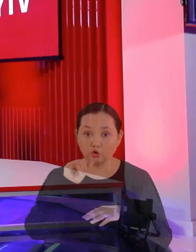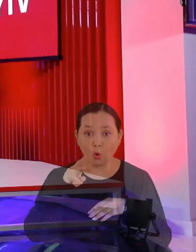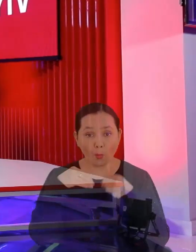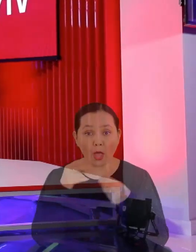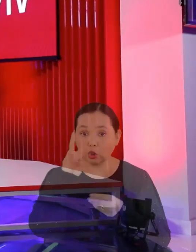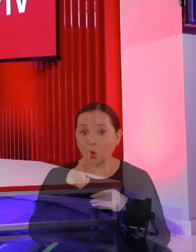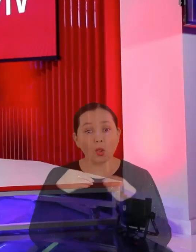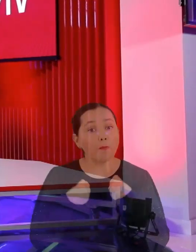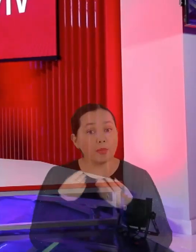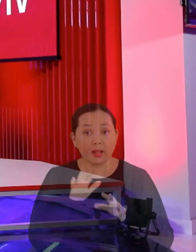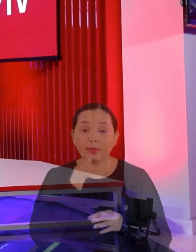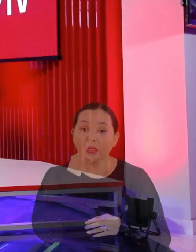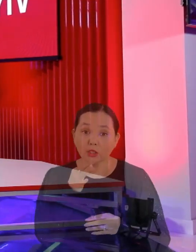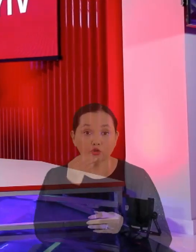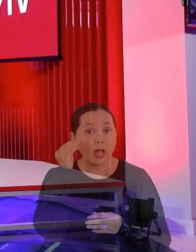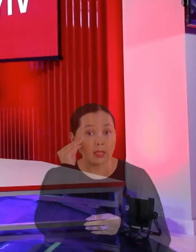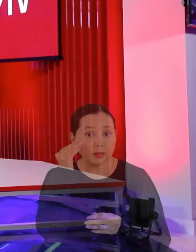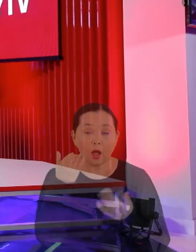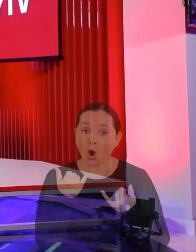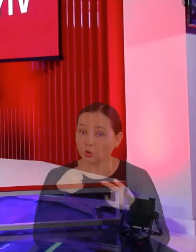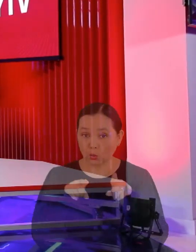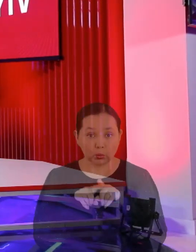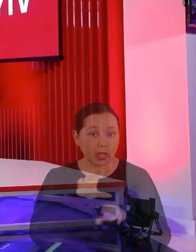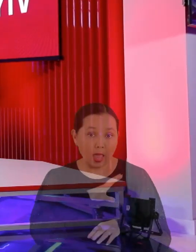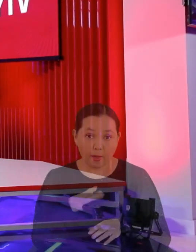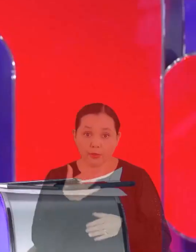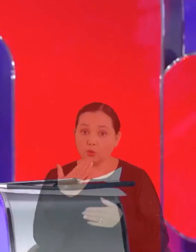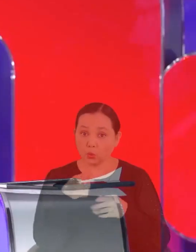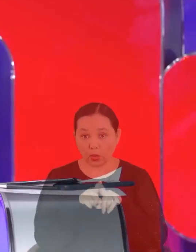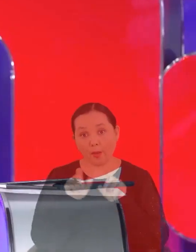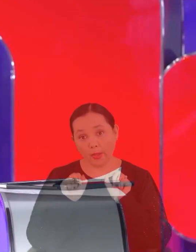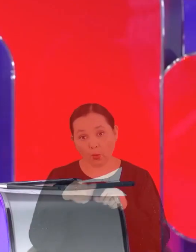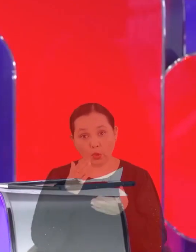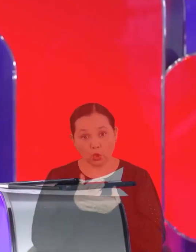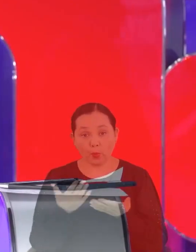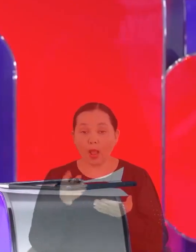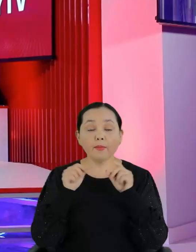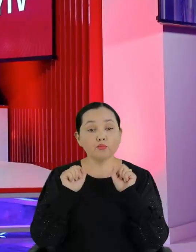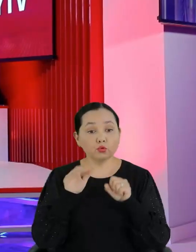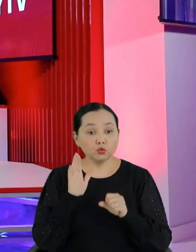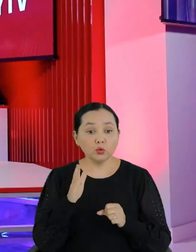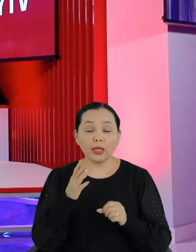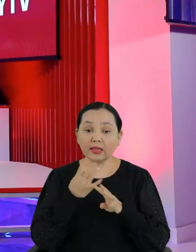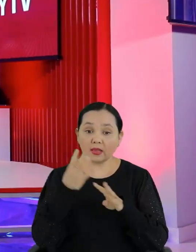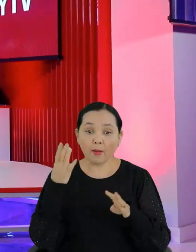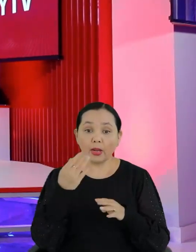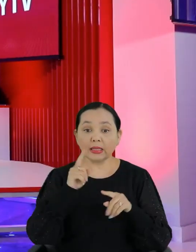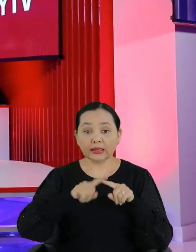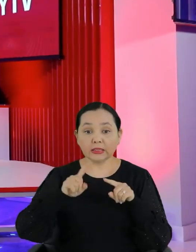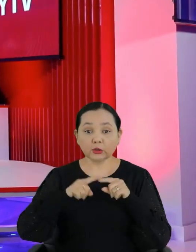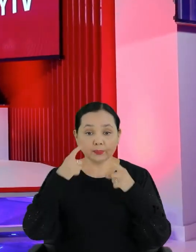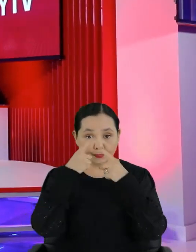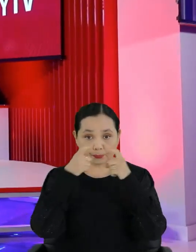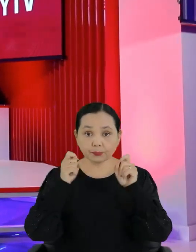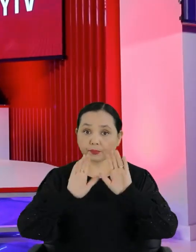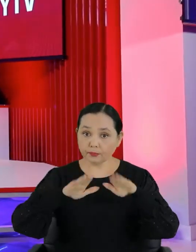dollar bermaydi-da deyishardi, endi hozir unda emas. Uning ham imkoniyati topilgan. Albatta. Navbatdagi tezkor